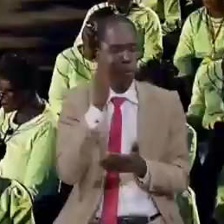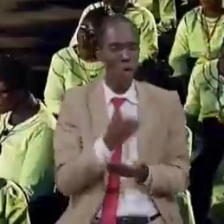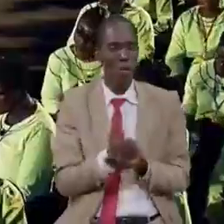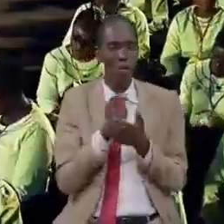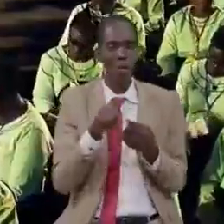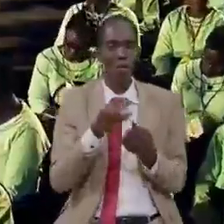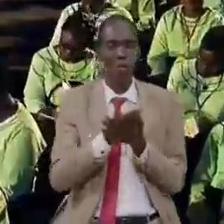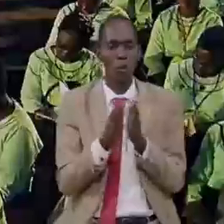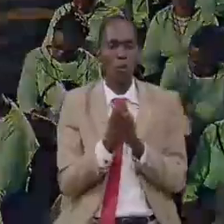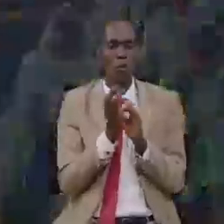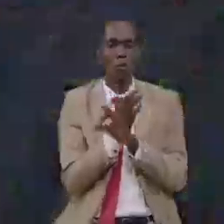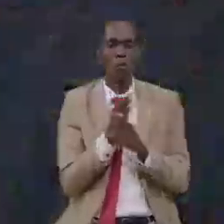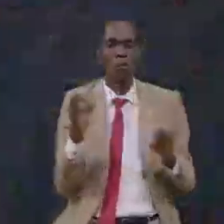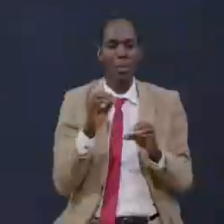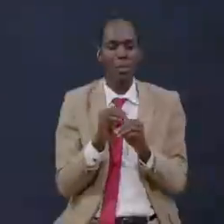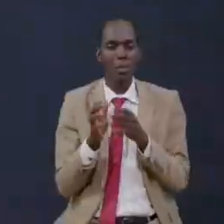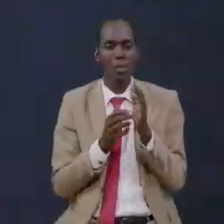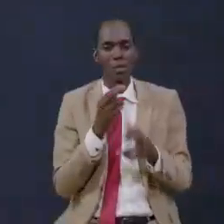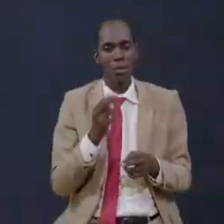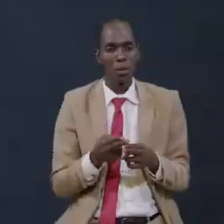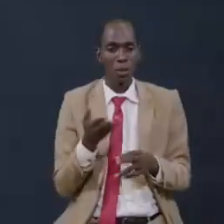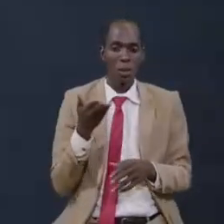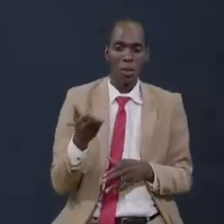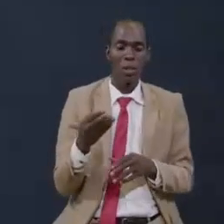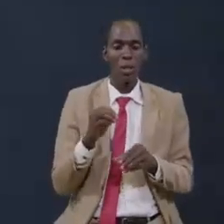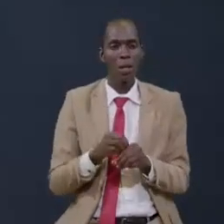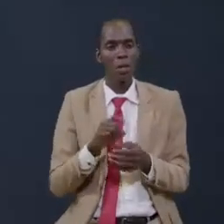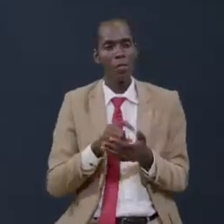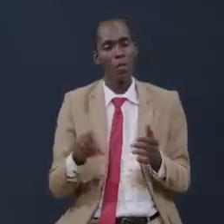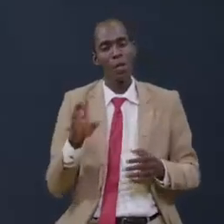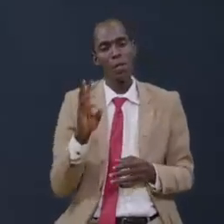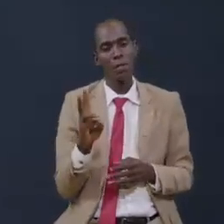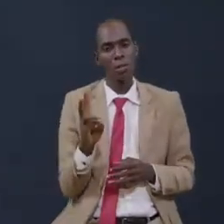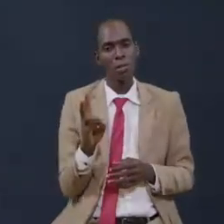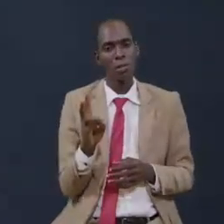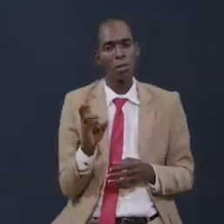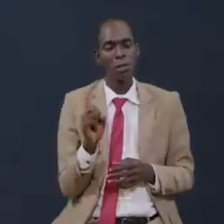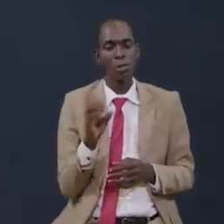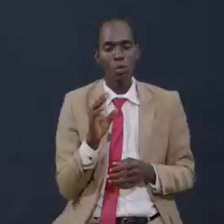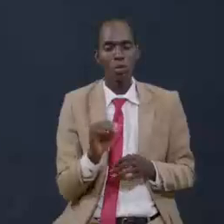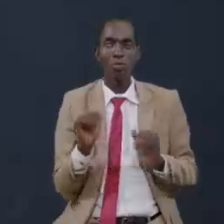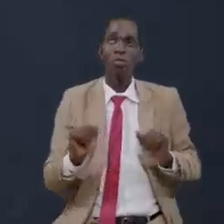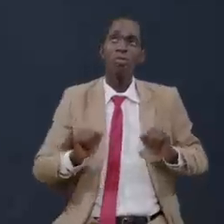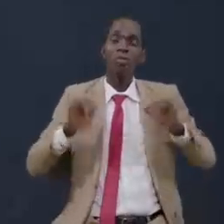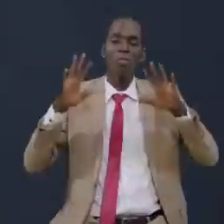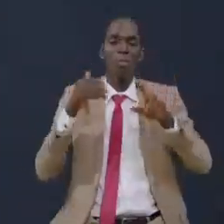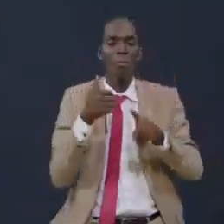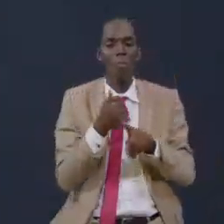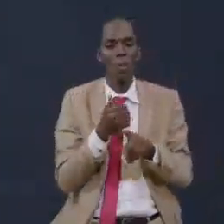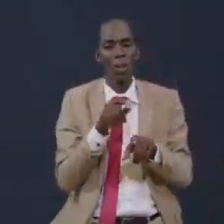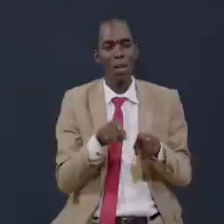6. There he tells us in verses, who gave himself a ransom. Who